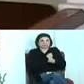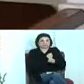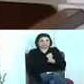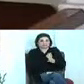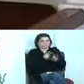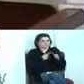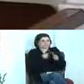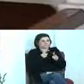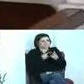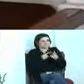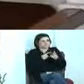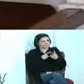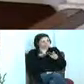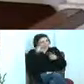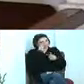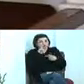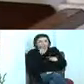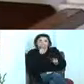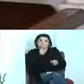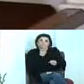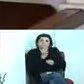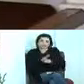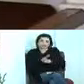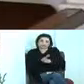and they've never been committed.